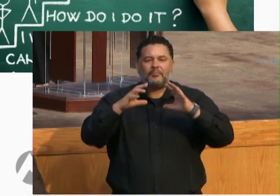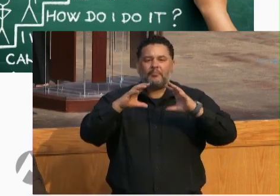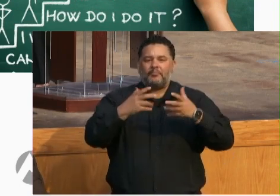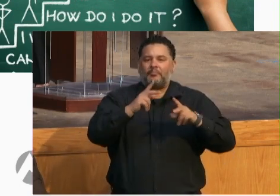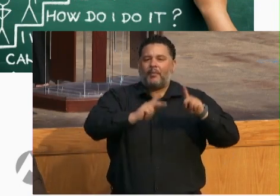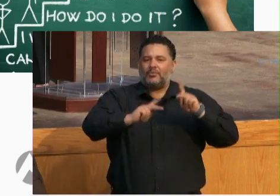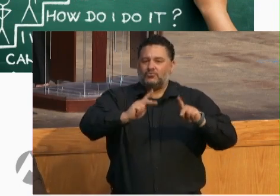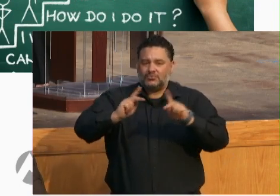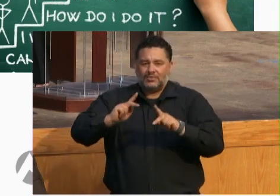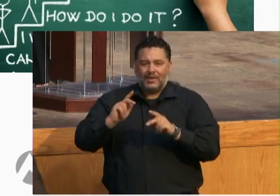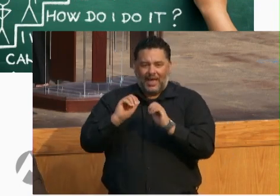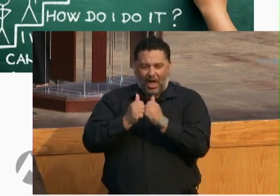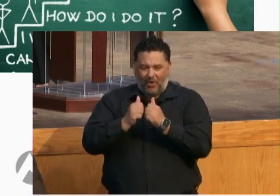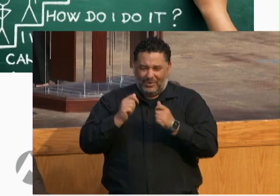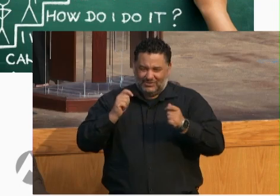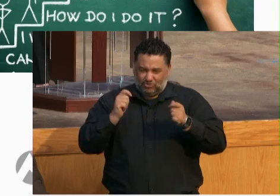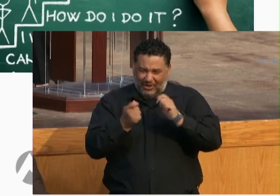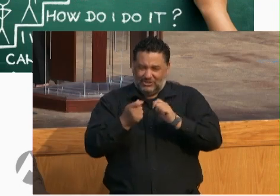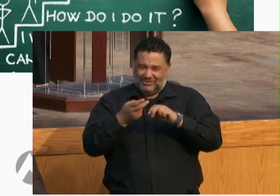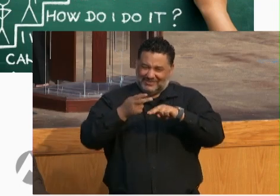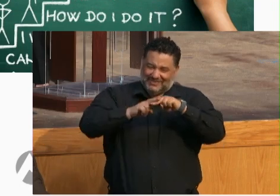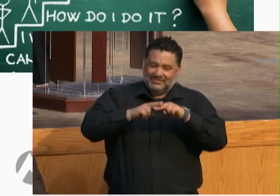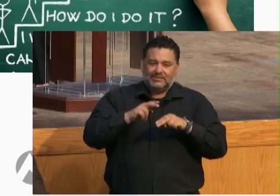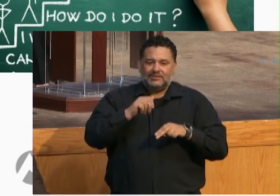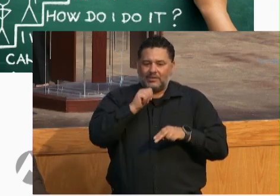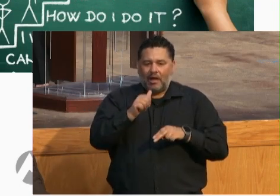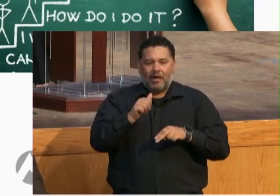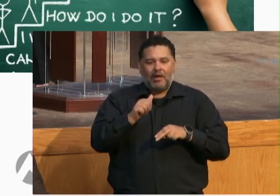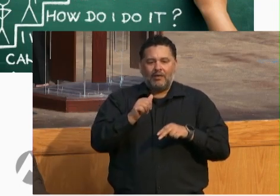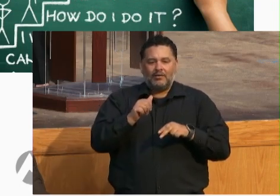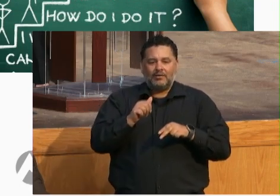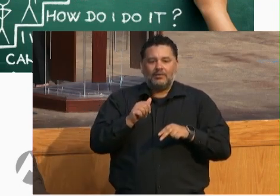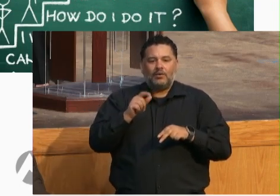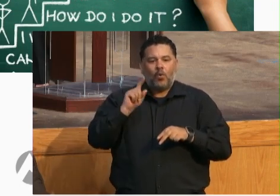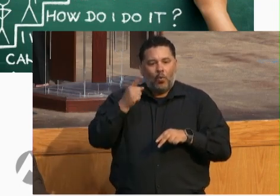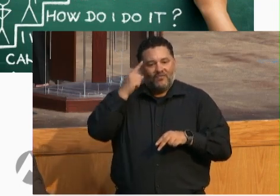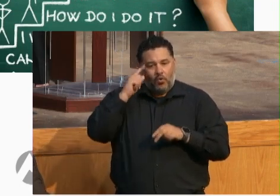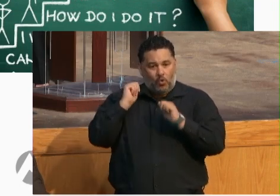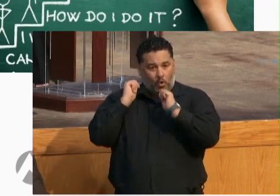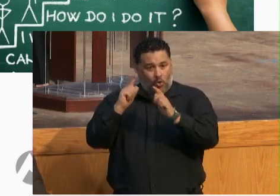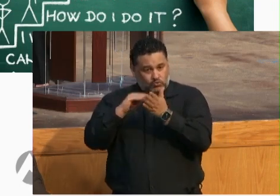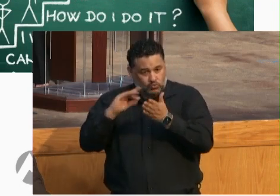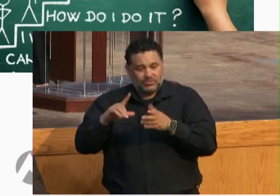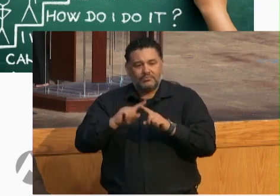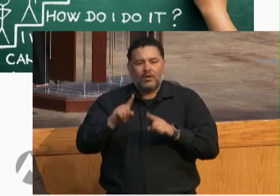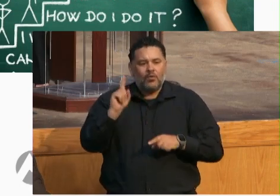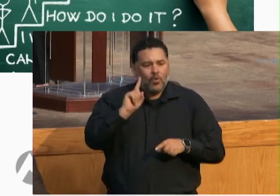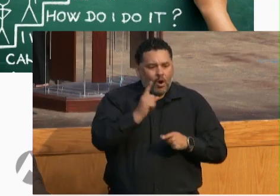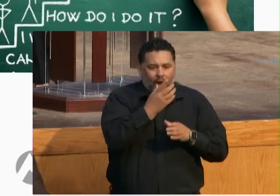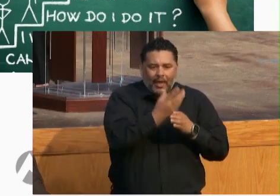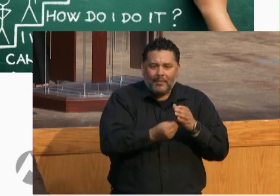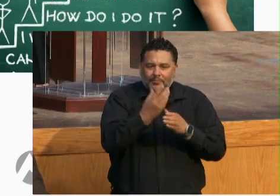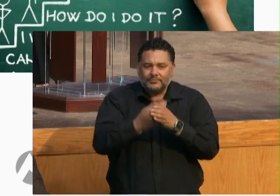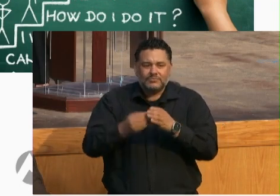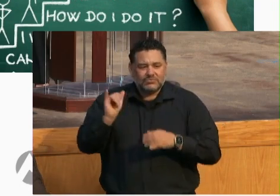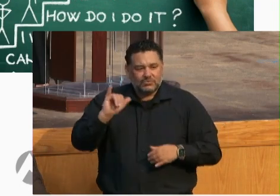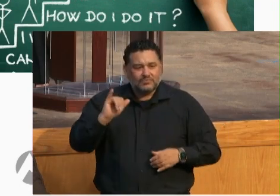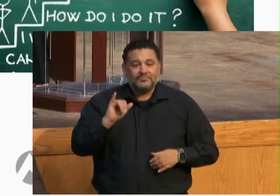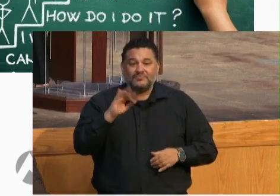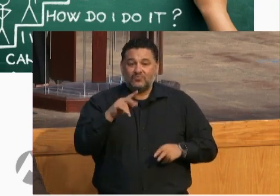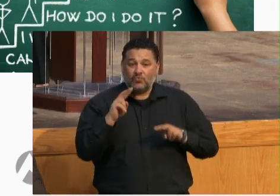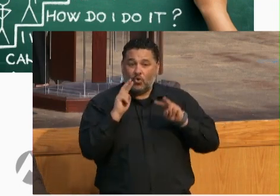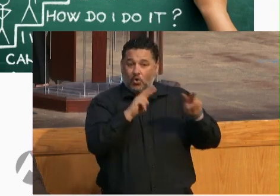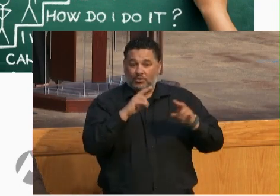how we move the needle, not just as a whole for all of our students, but also where those gaps exist. But if you look at that